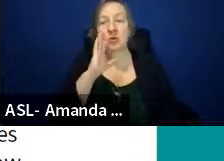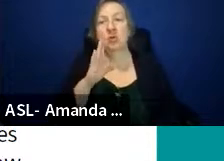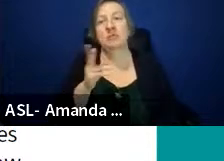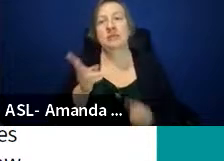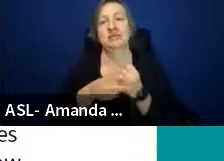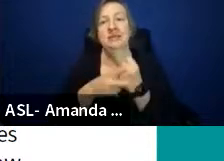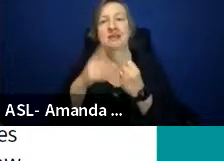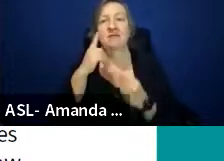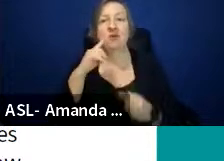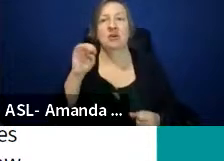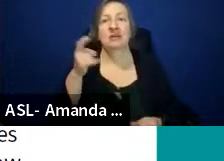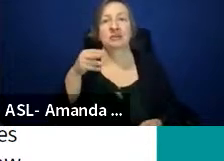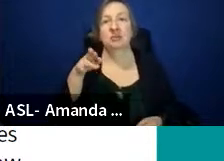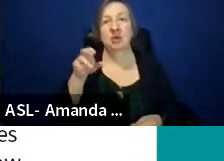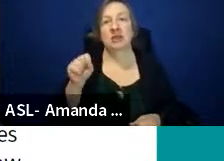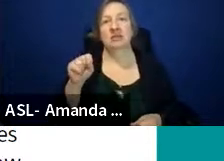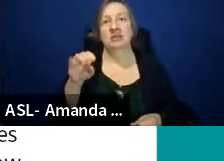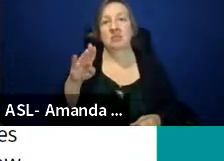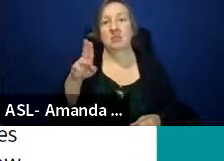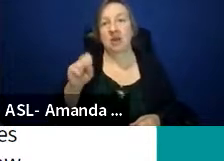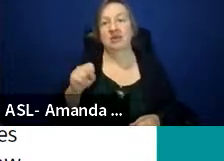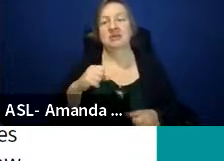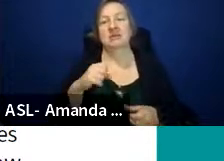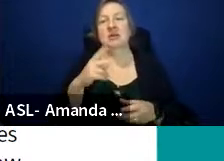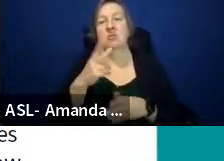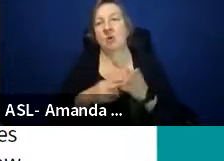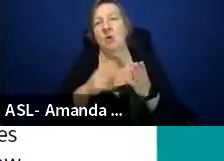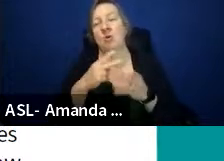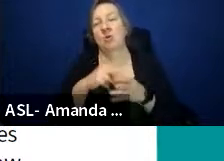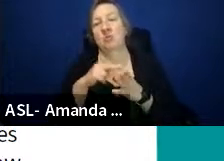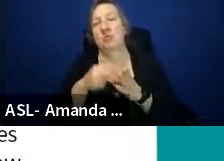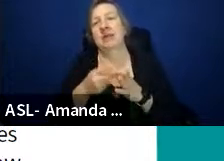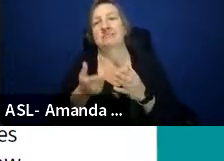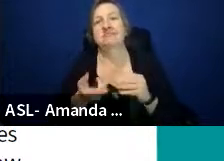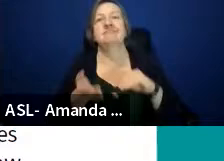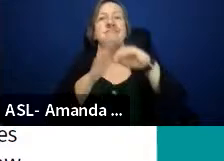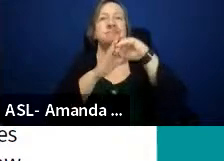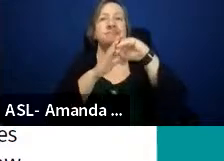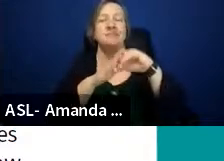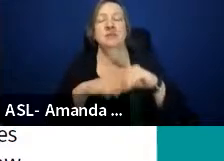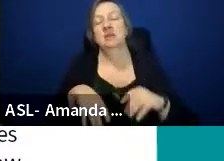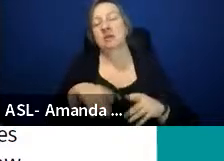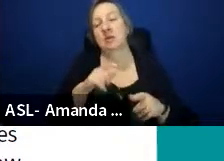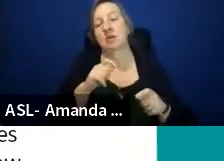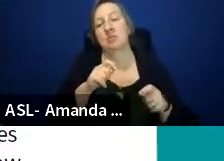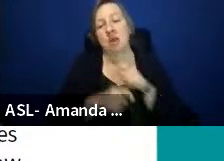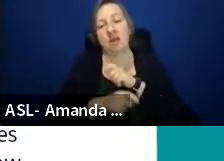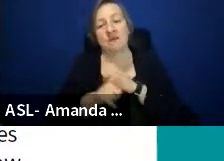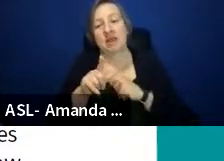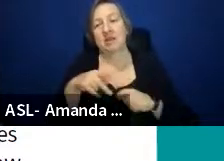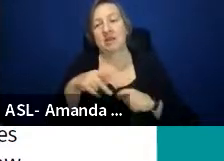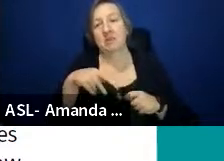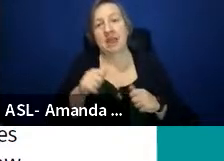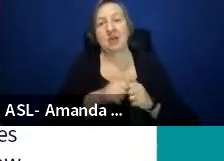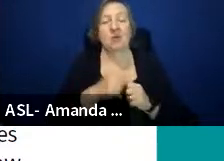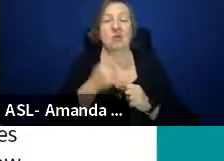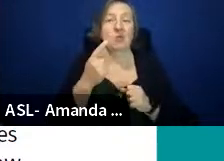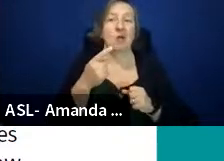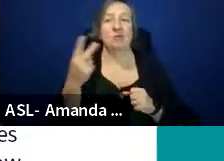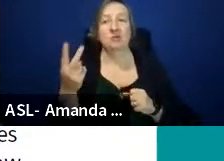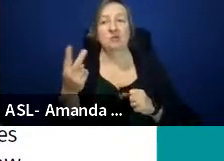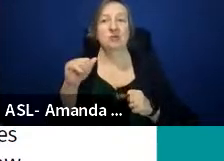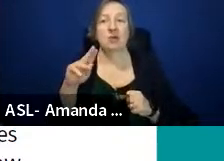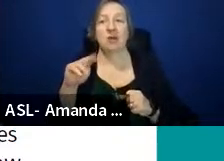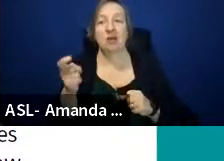for express buses. So these both contribute to this large increase. So the modified LPA with 1-aux lane or 2-aux lane will be almost a